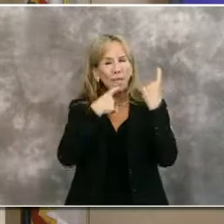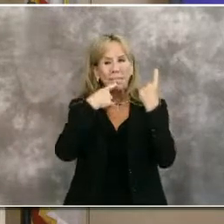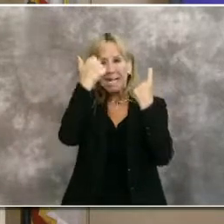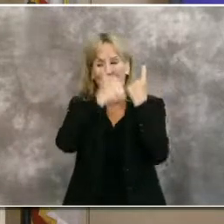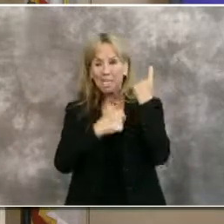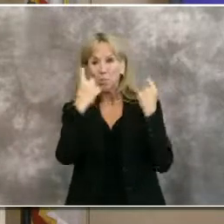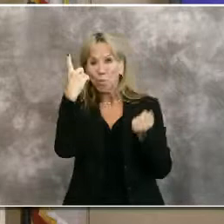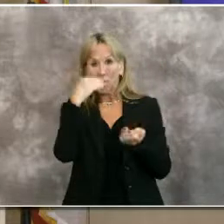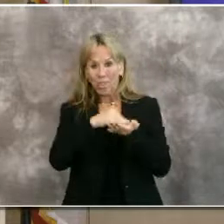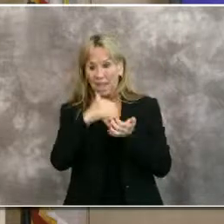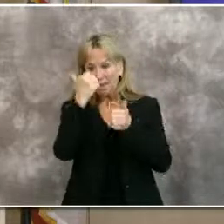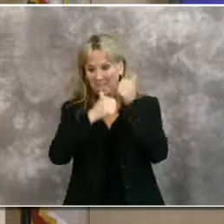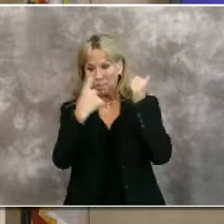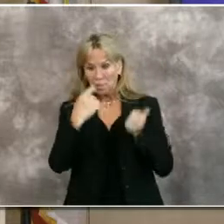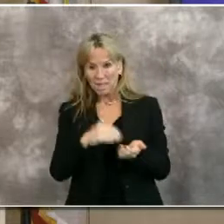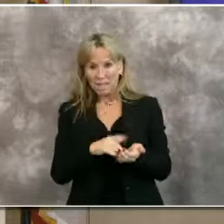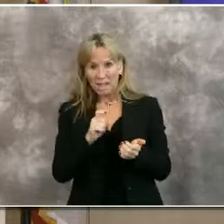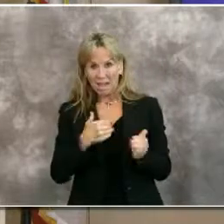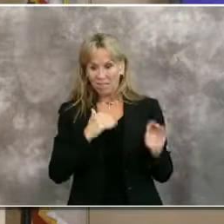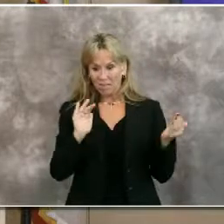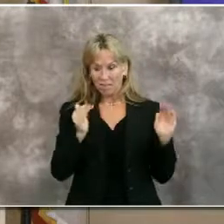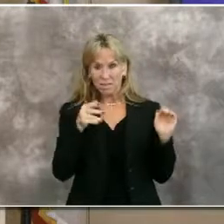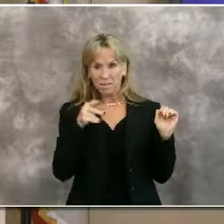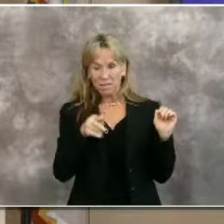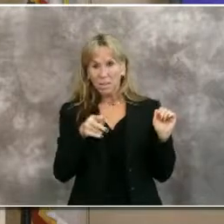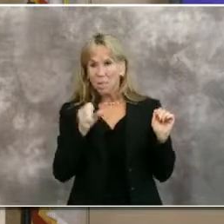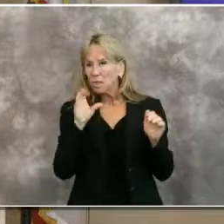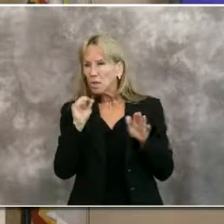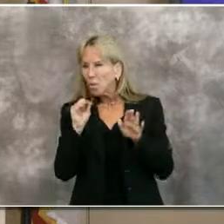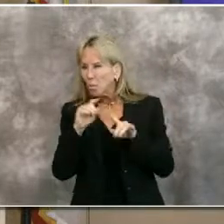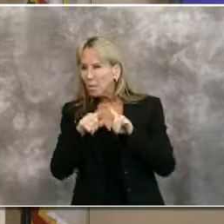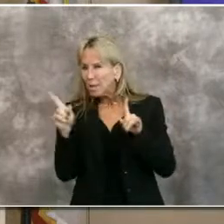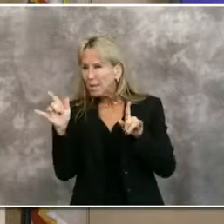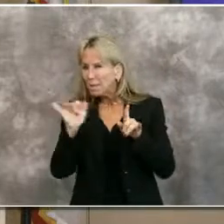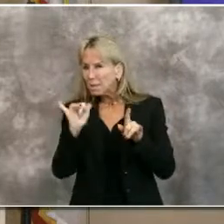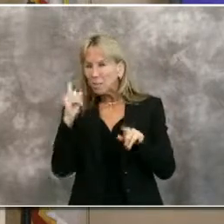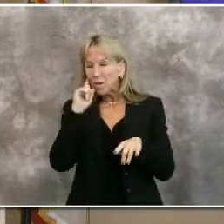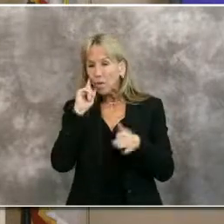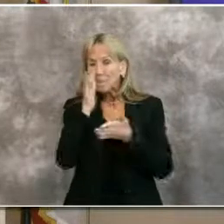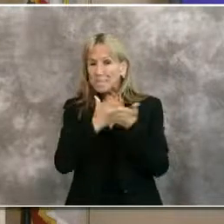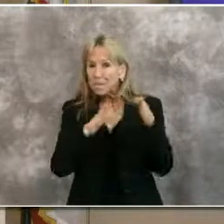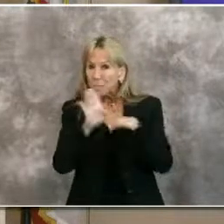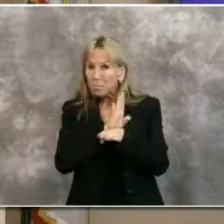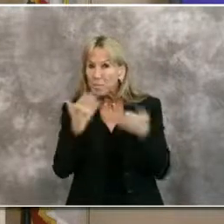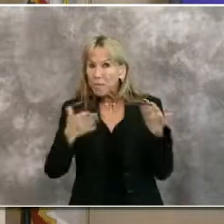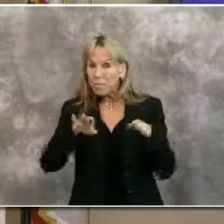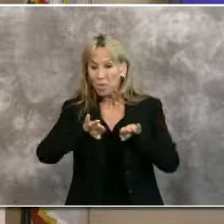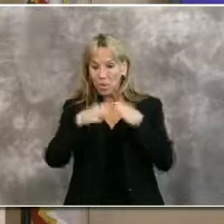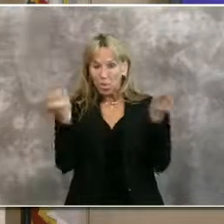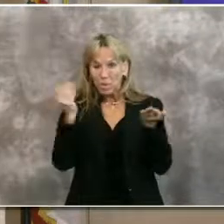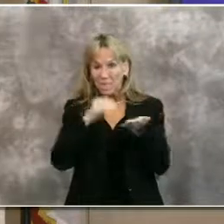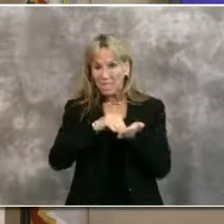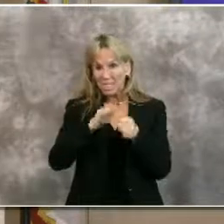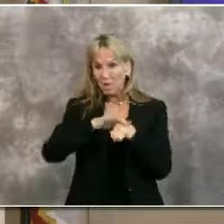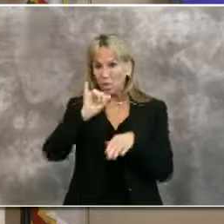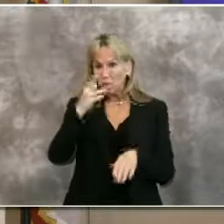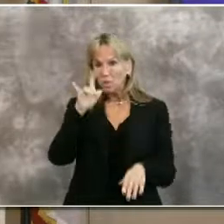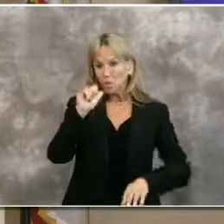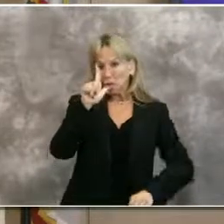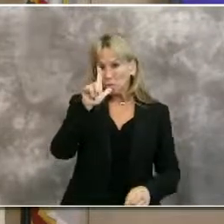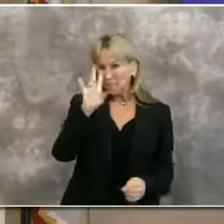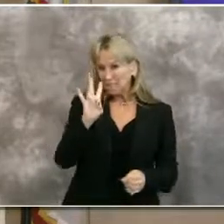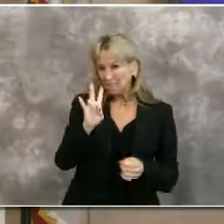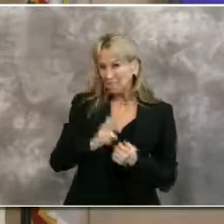some businesses could reopen on July 27th? Okay, I'm going to ask Dr. Wooten to respond.